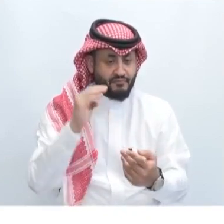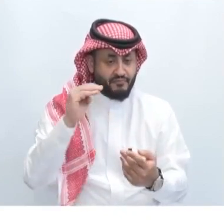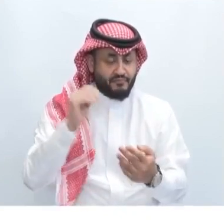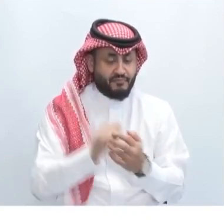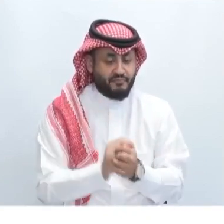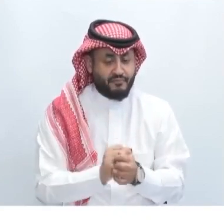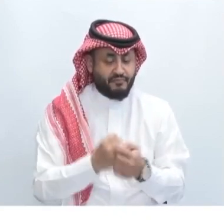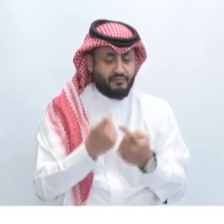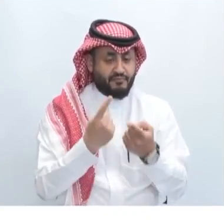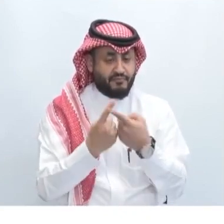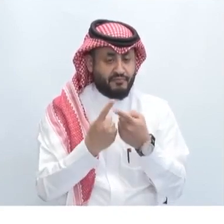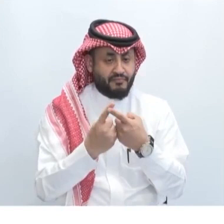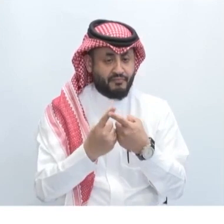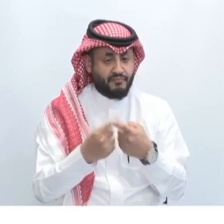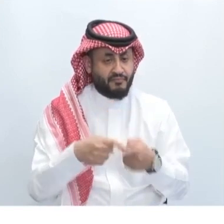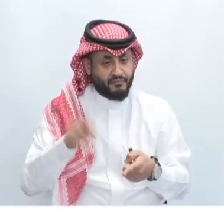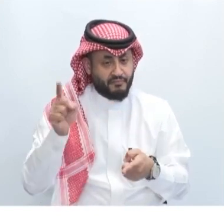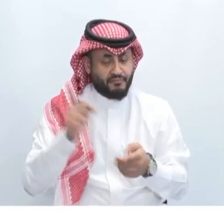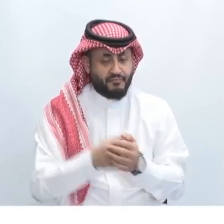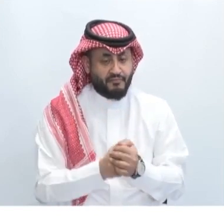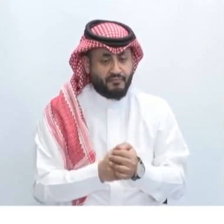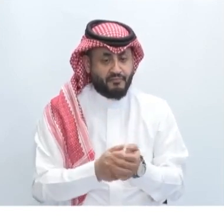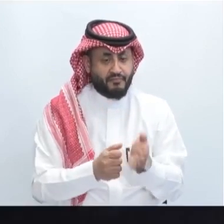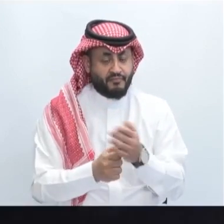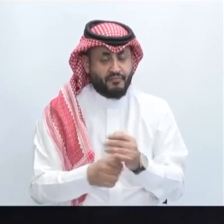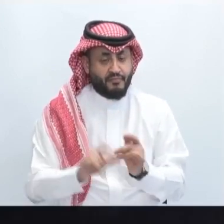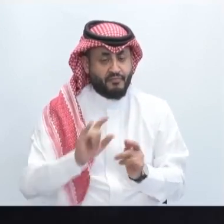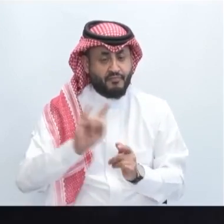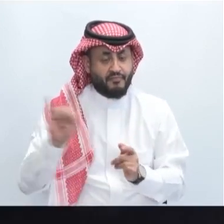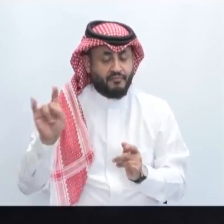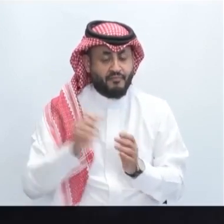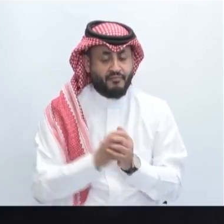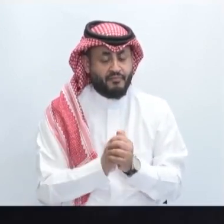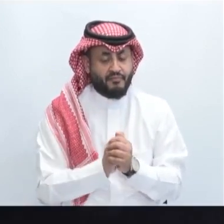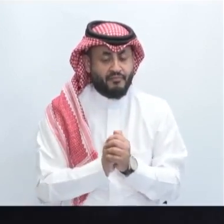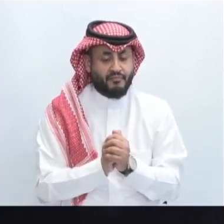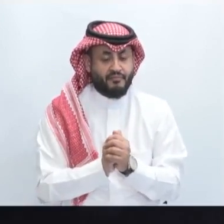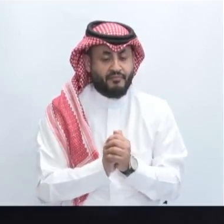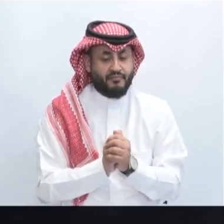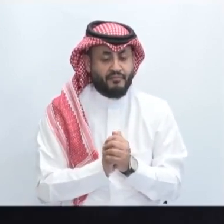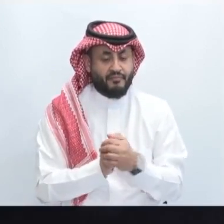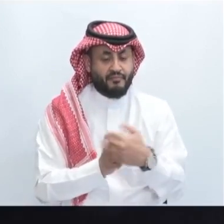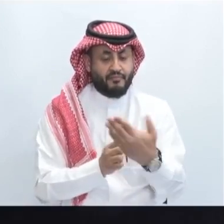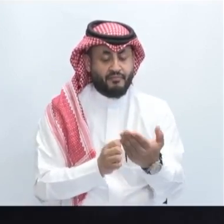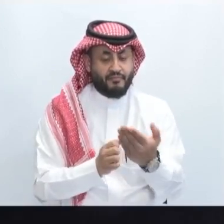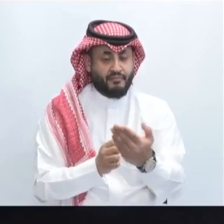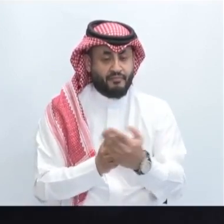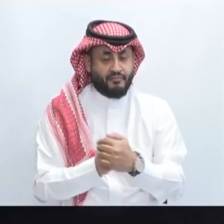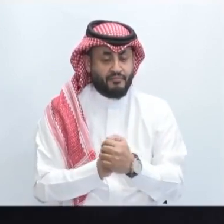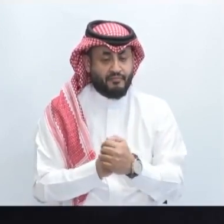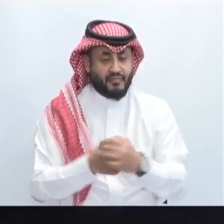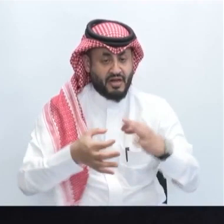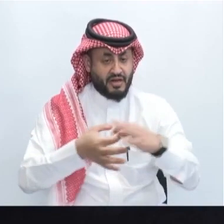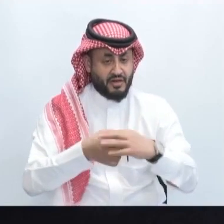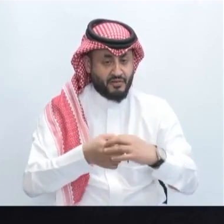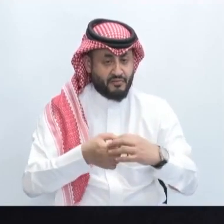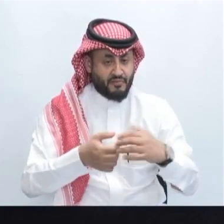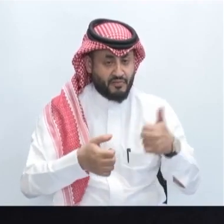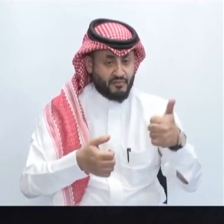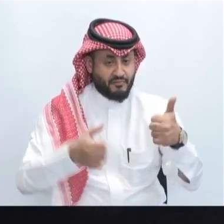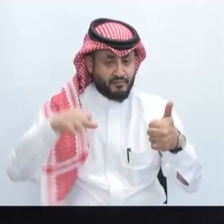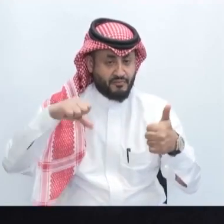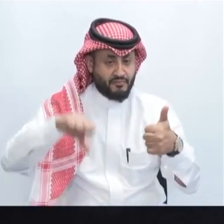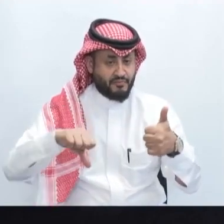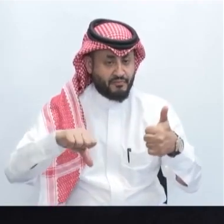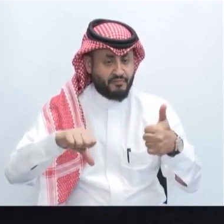possible answers, yes, I do, or no, I don't. And also